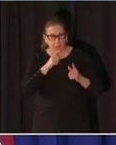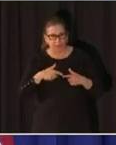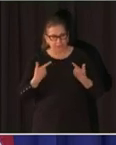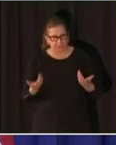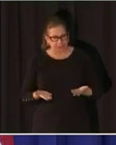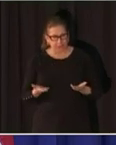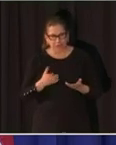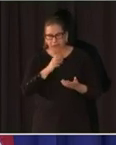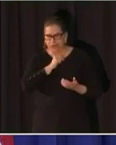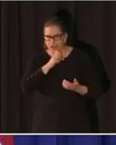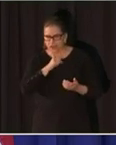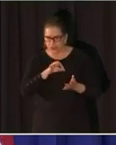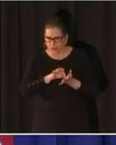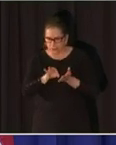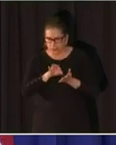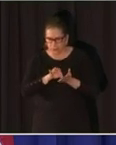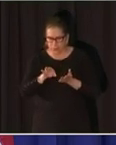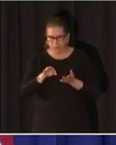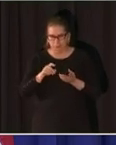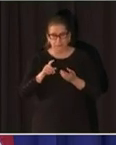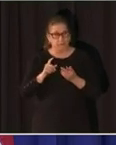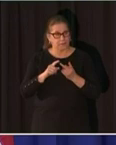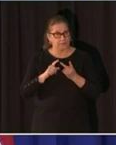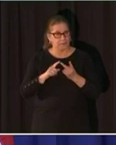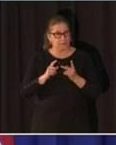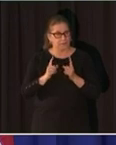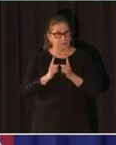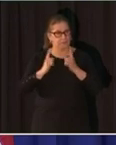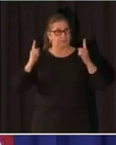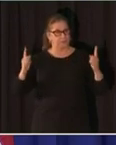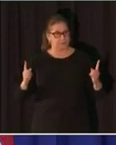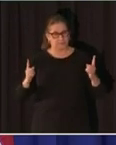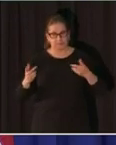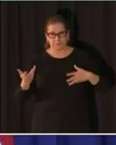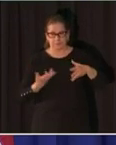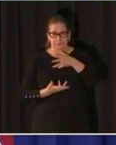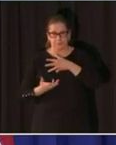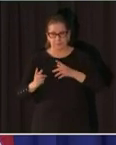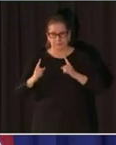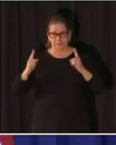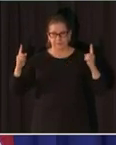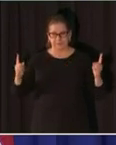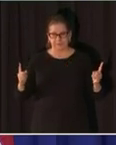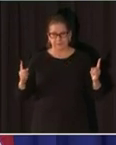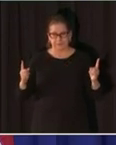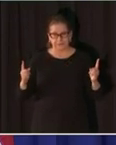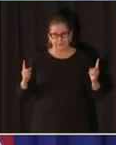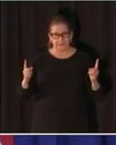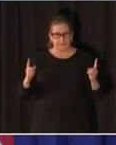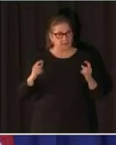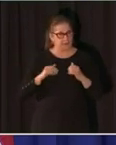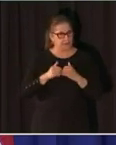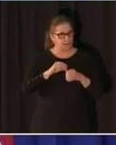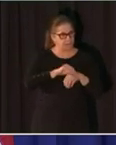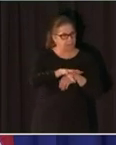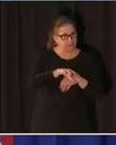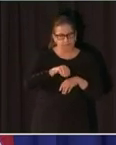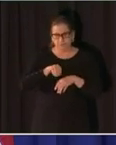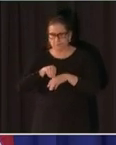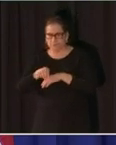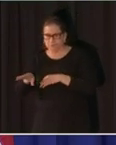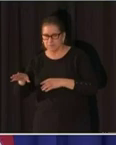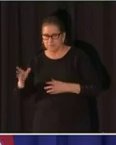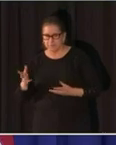impact of social distancing measures in a more concrete way. It's probably the best way for us to describe